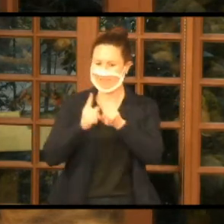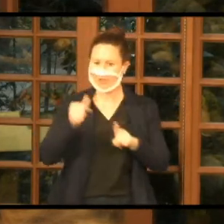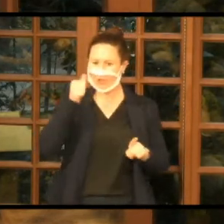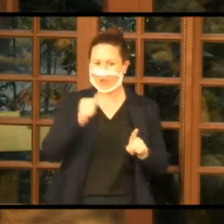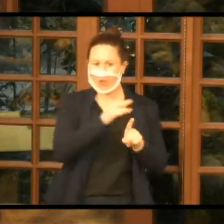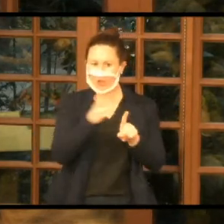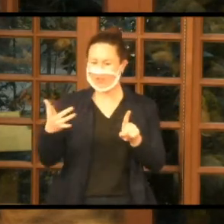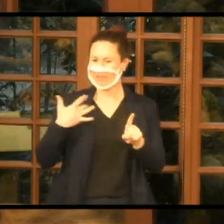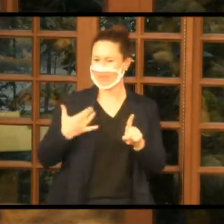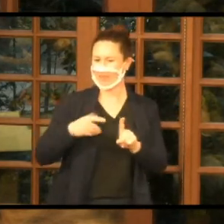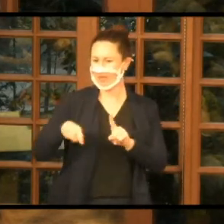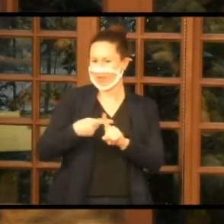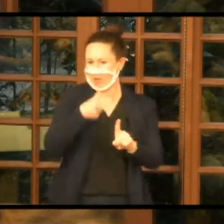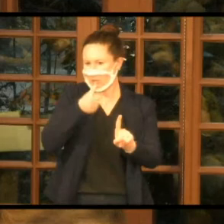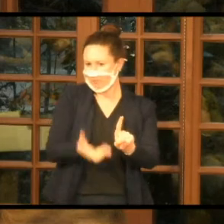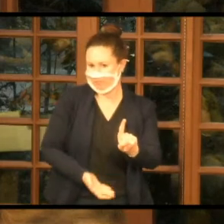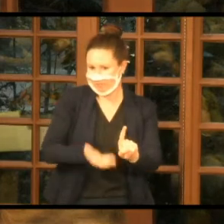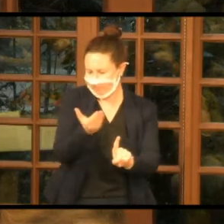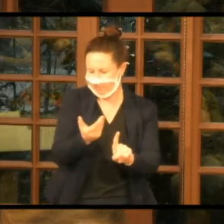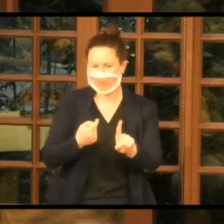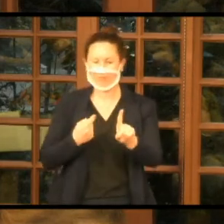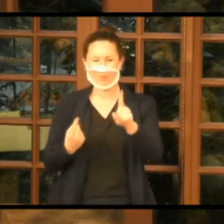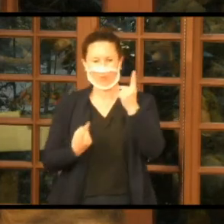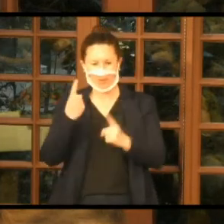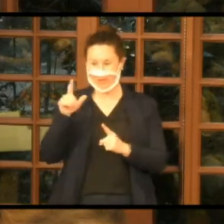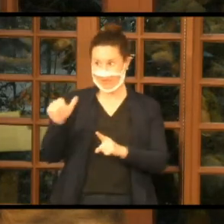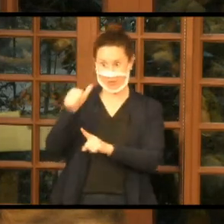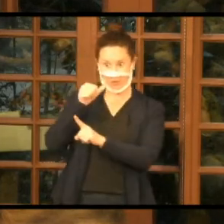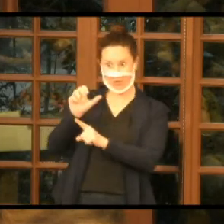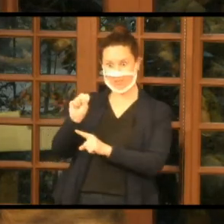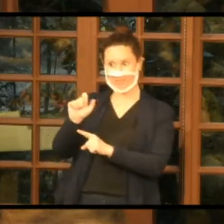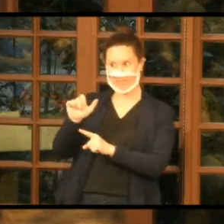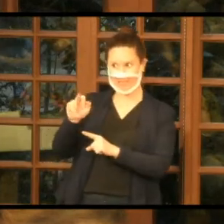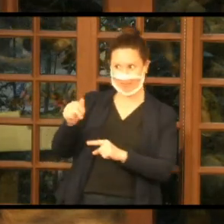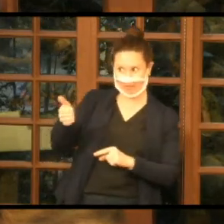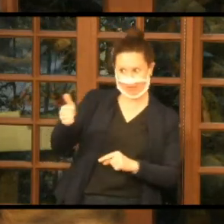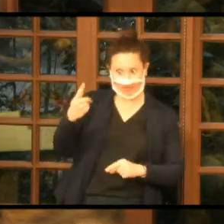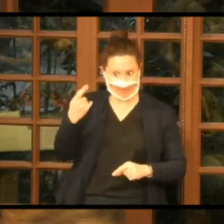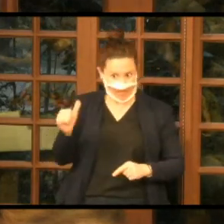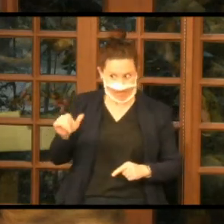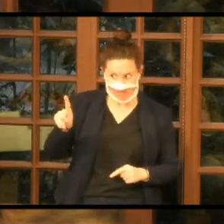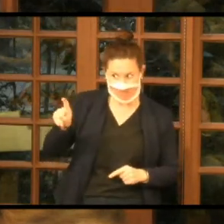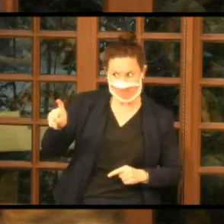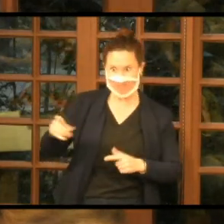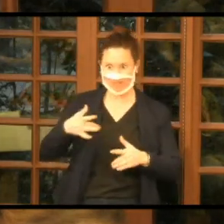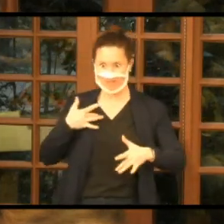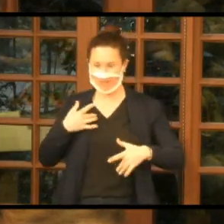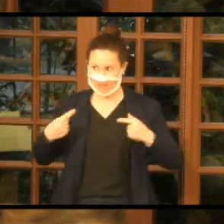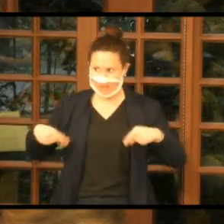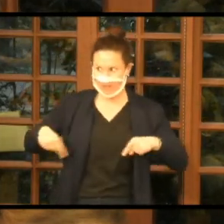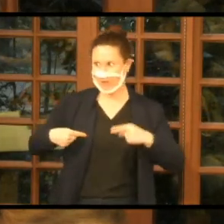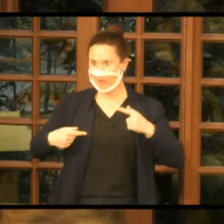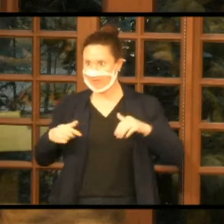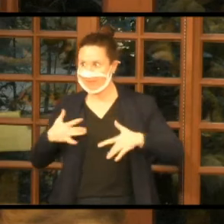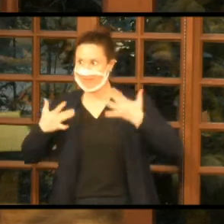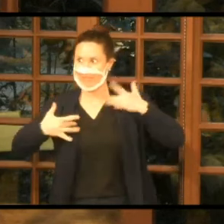their theirness. She wondered if this girl, Selena, was gay, feeling panic and dread at either